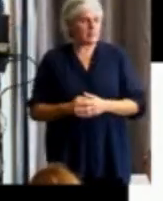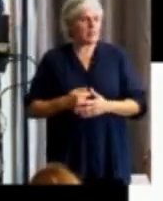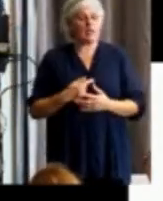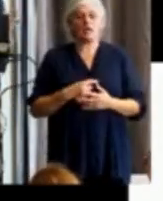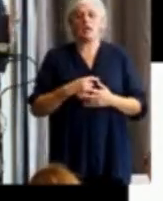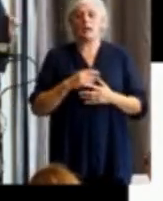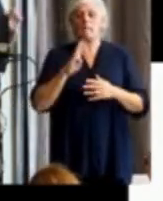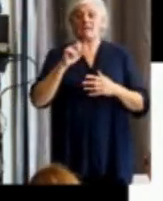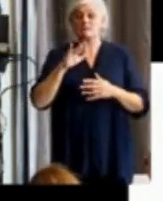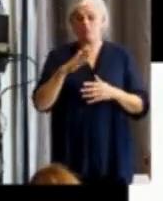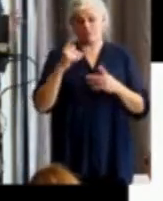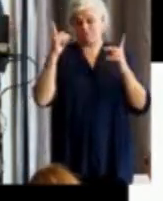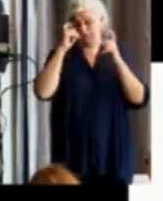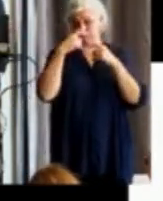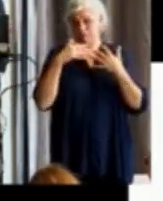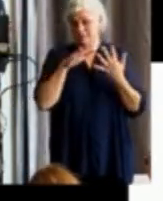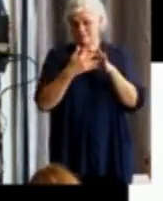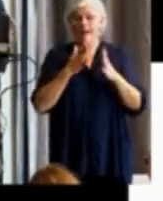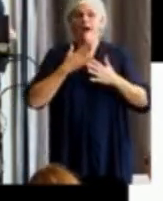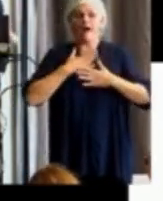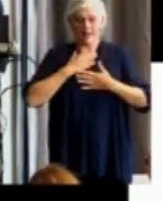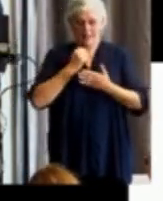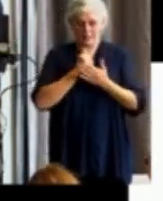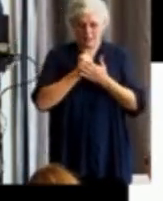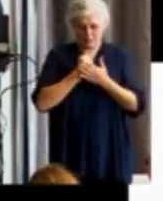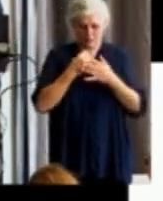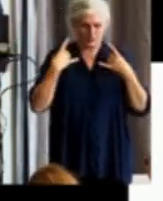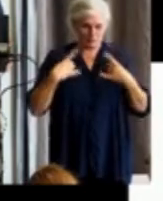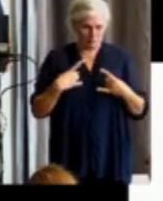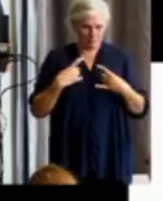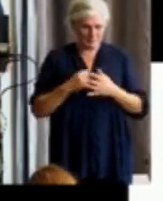are very complicated. I like studying humans usually.